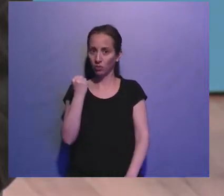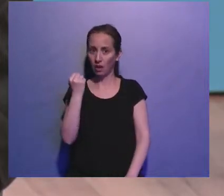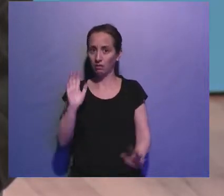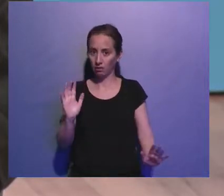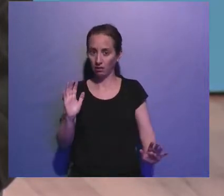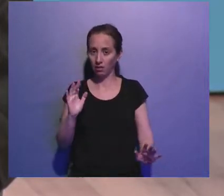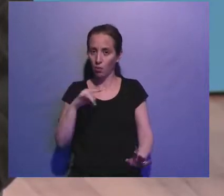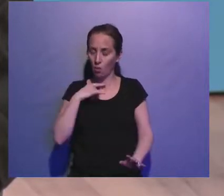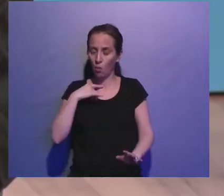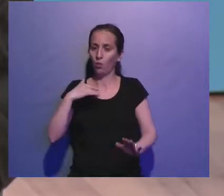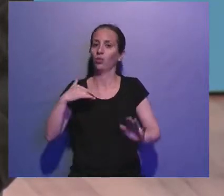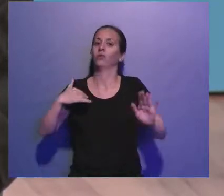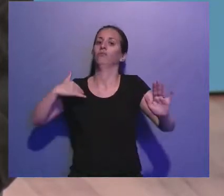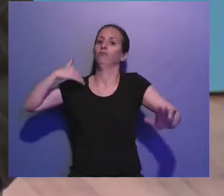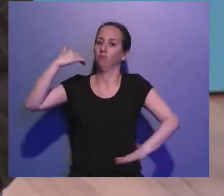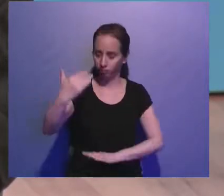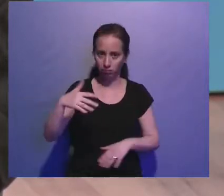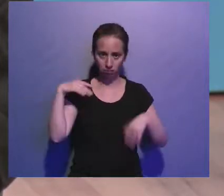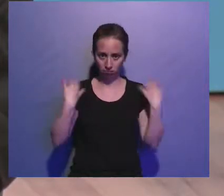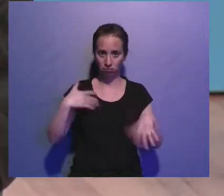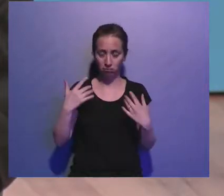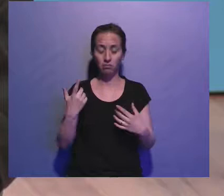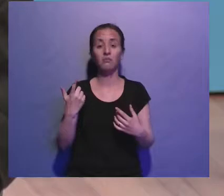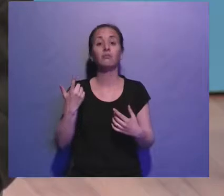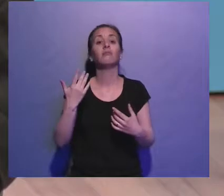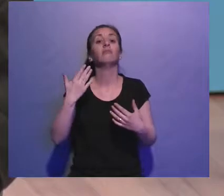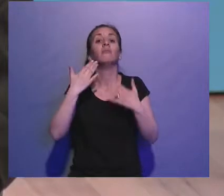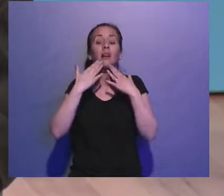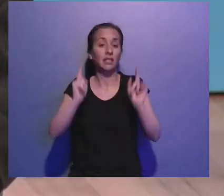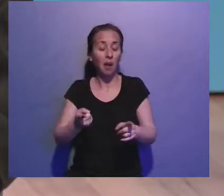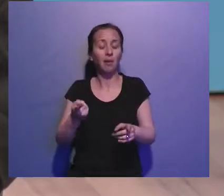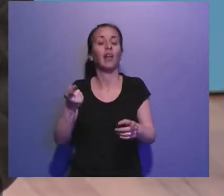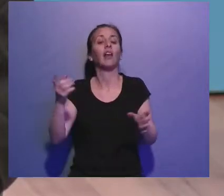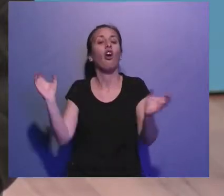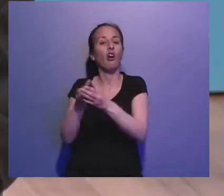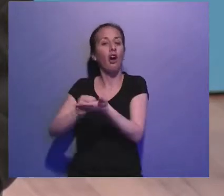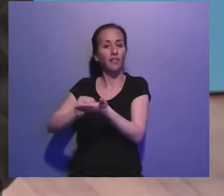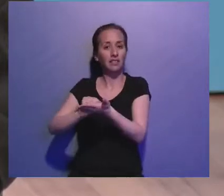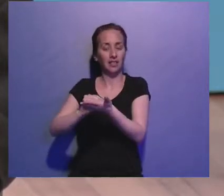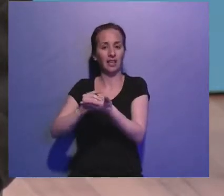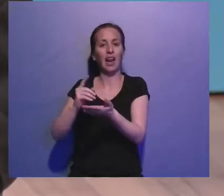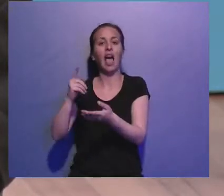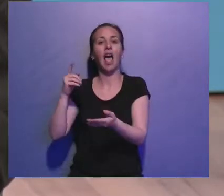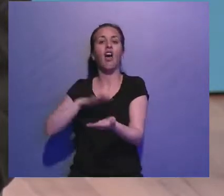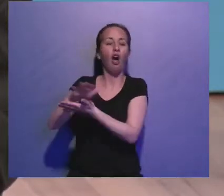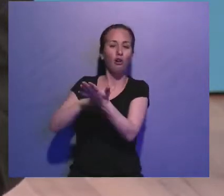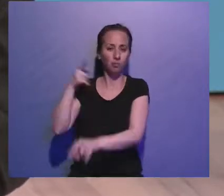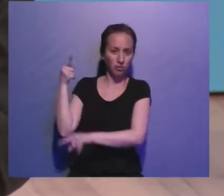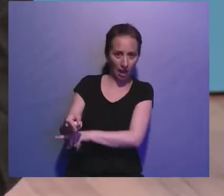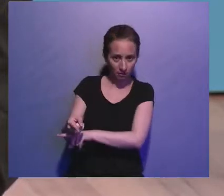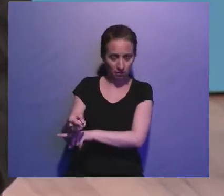was and where. And we also have a